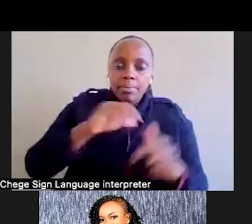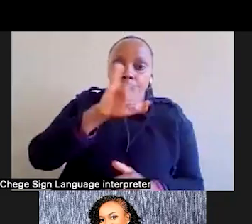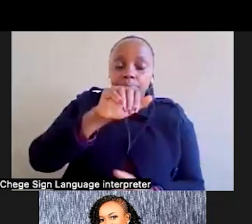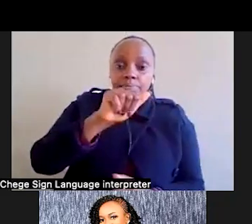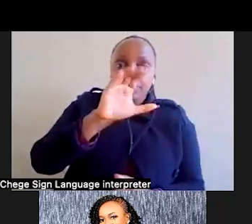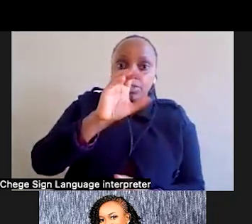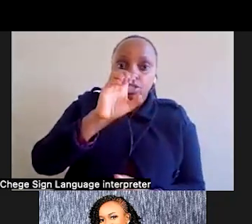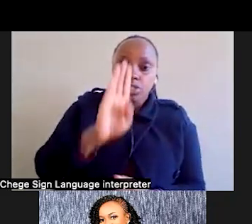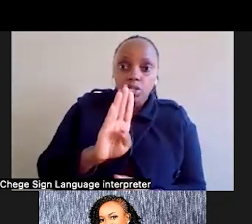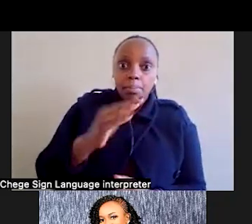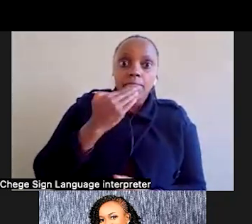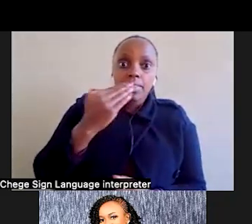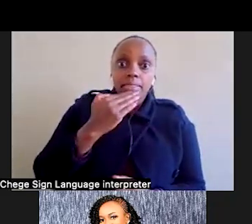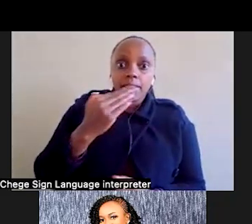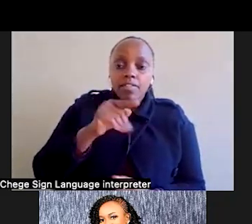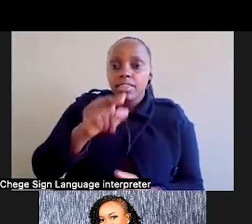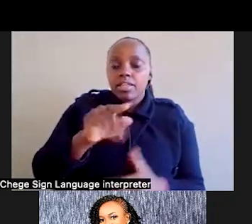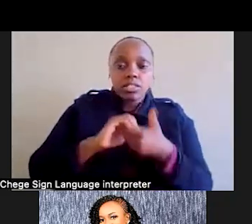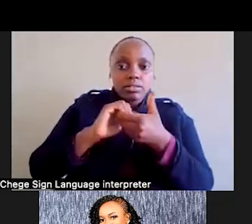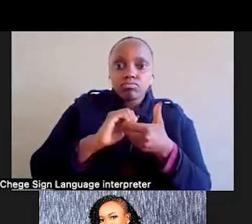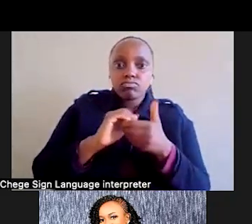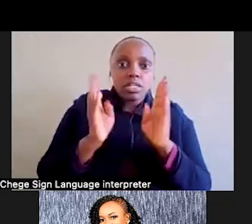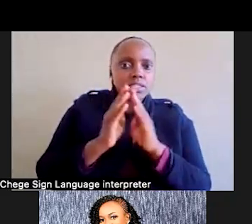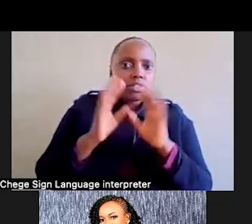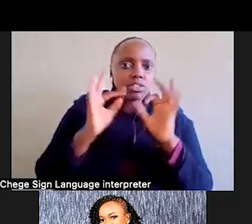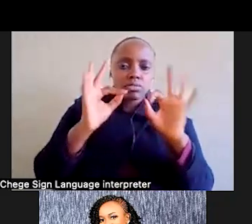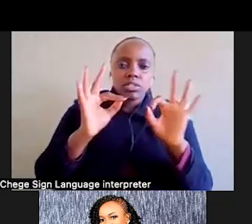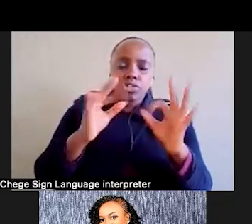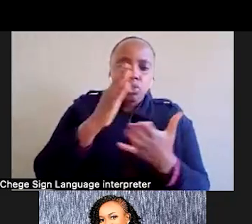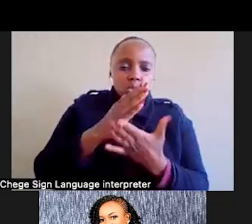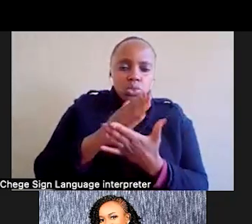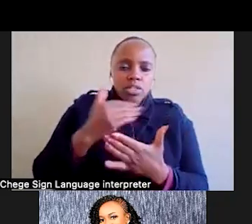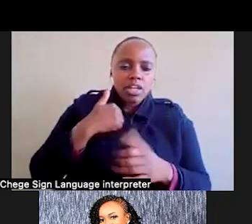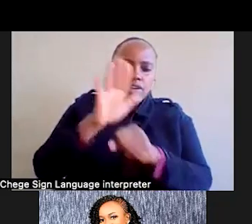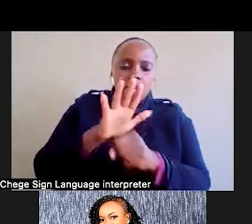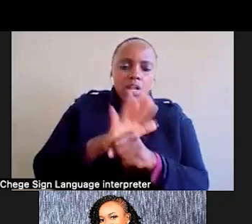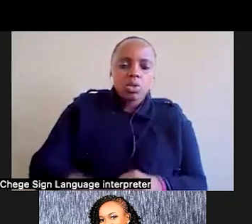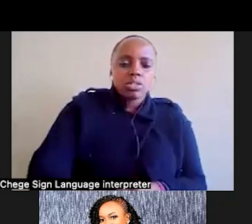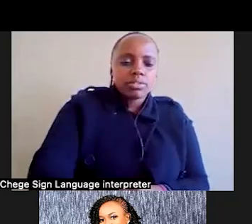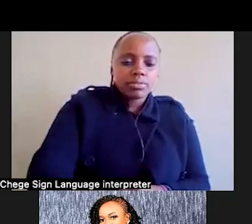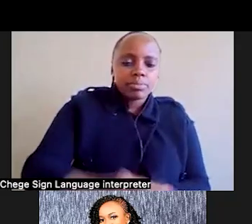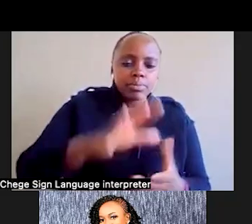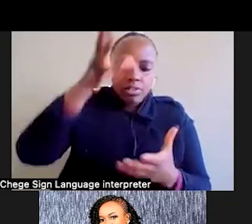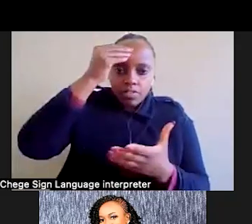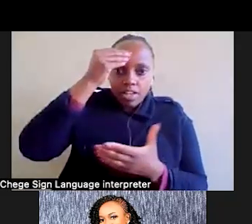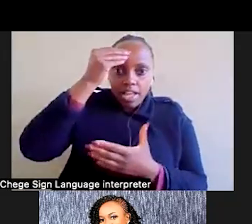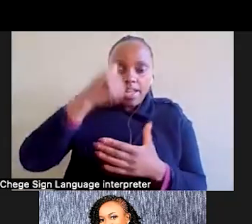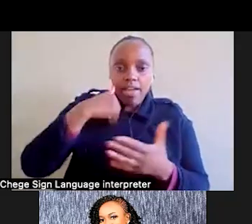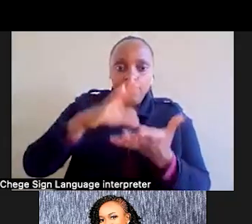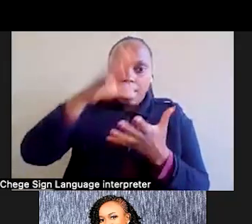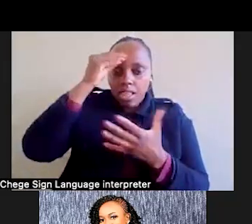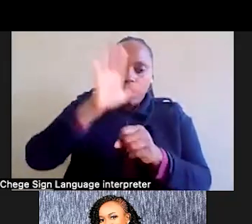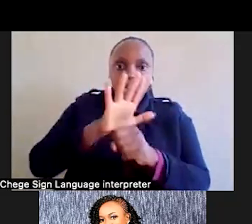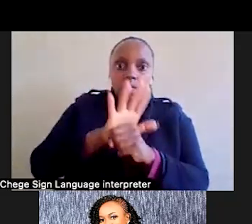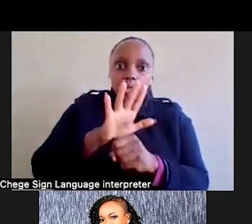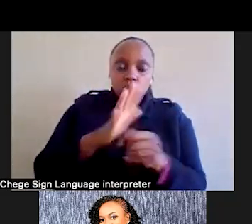that very, very engaging session. Indeed, there's been lots of learning. I have taken home lots and